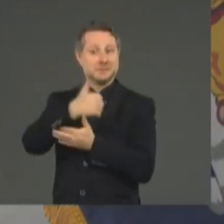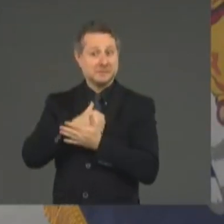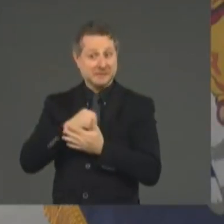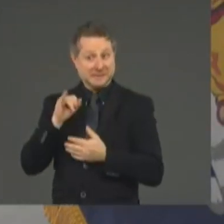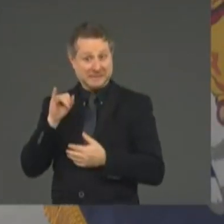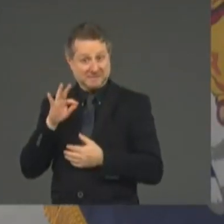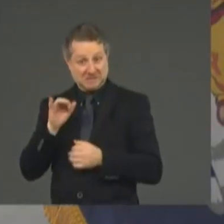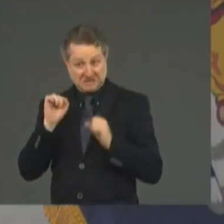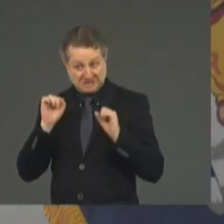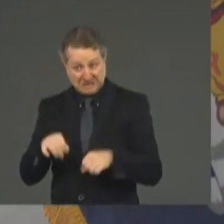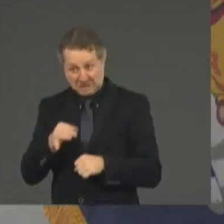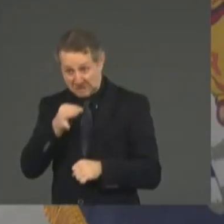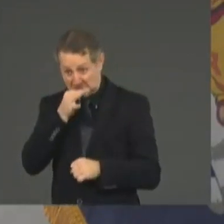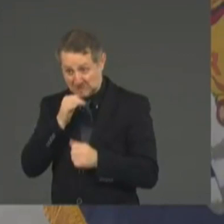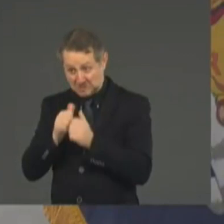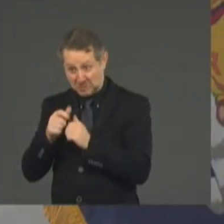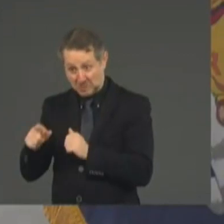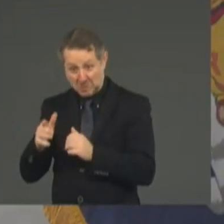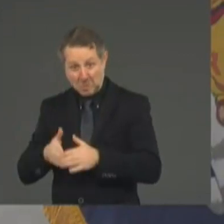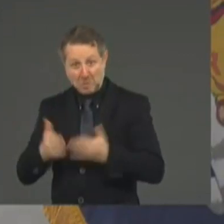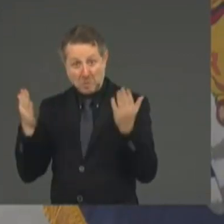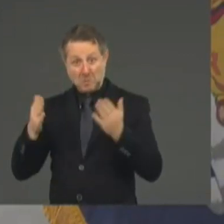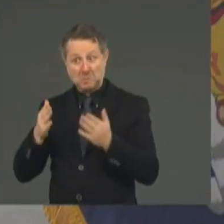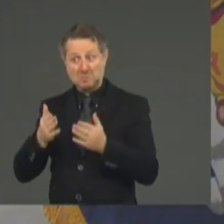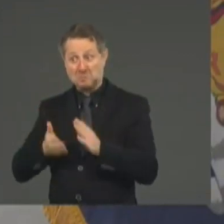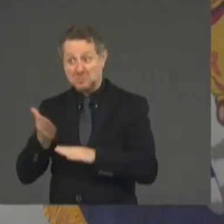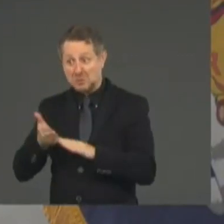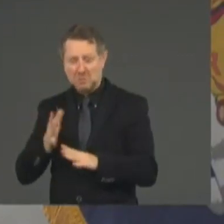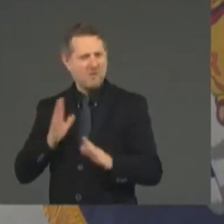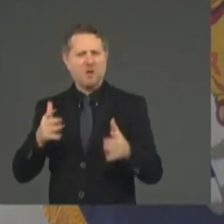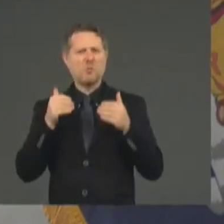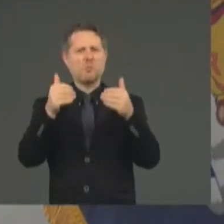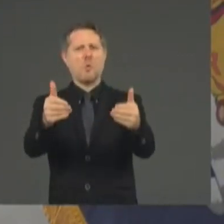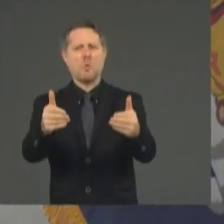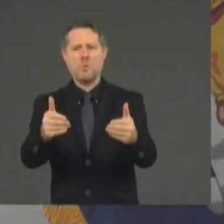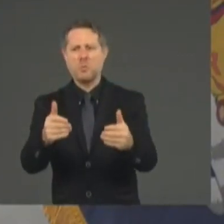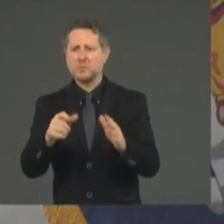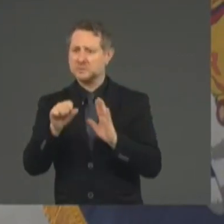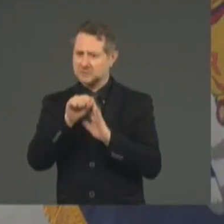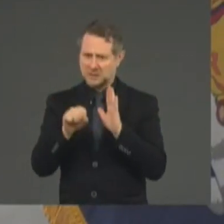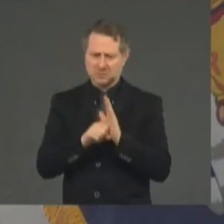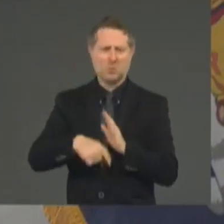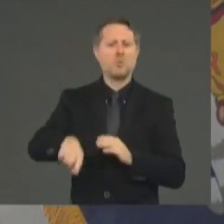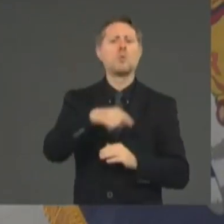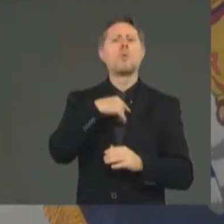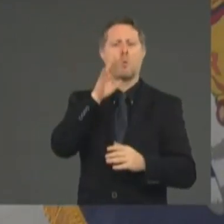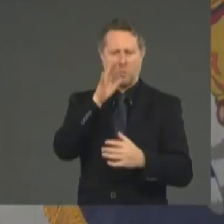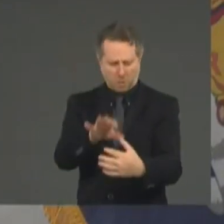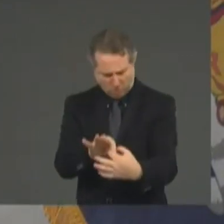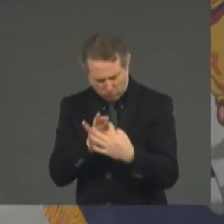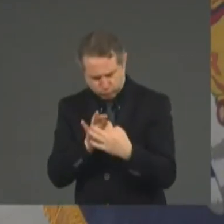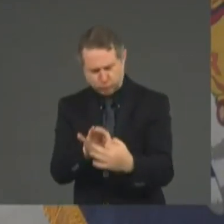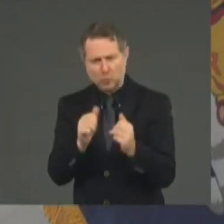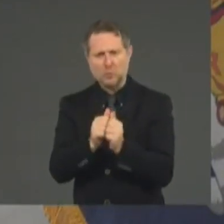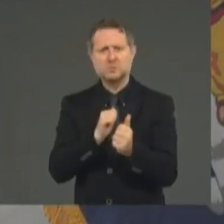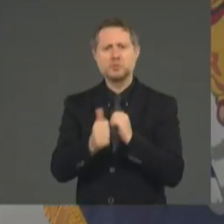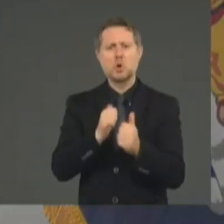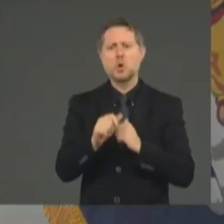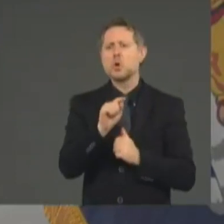I say great. Come back. The state will work with you because